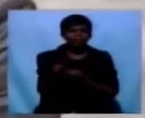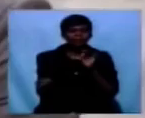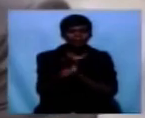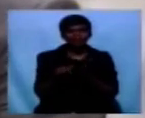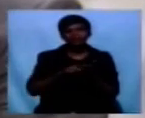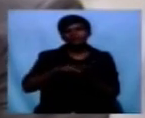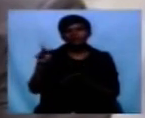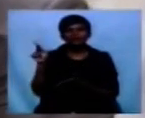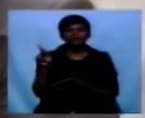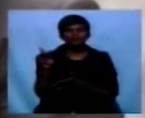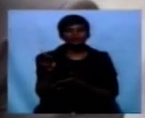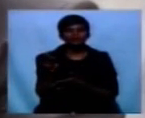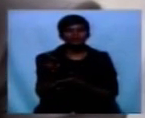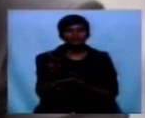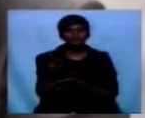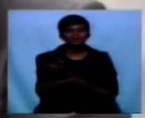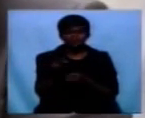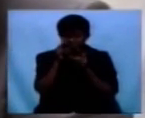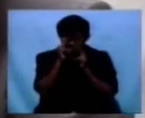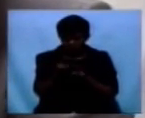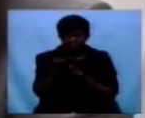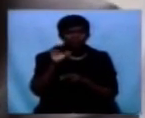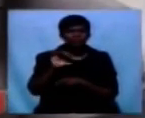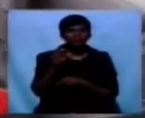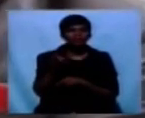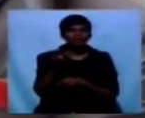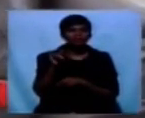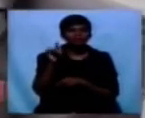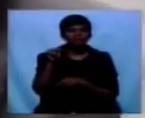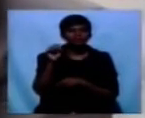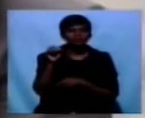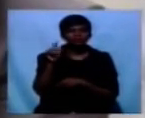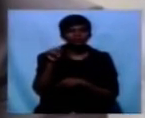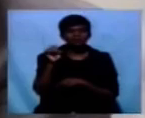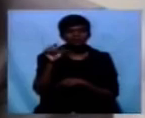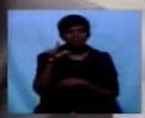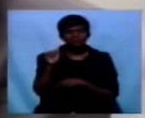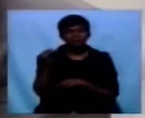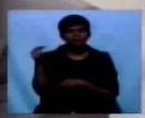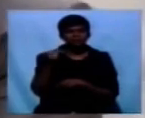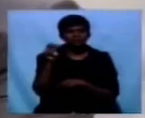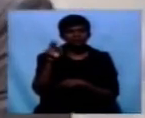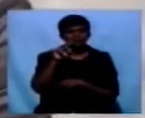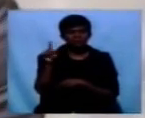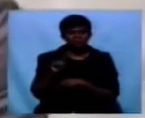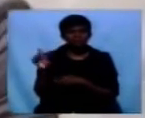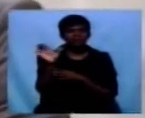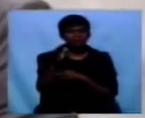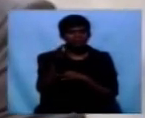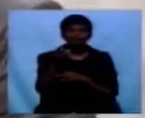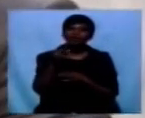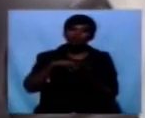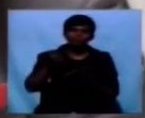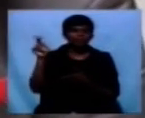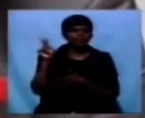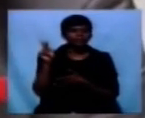pay. Honorable Chitotera is going on government programs in GRZ vehicle with a flag. He's not exempted. He will